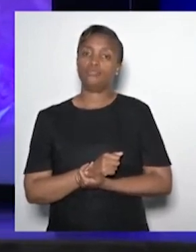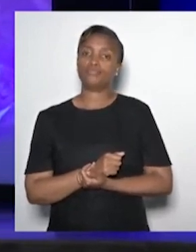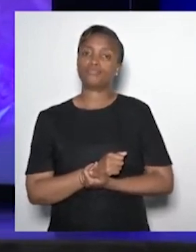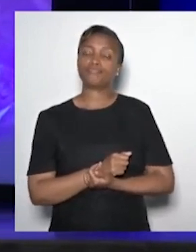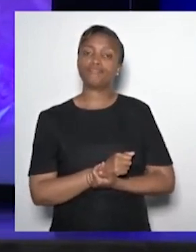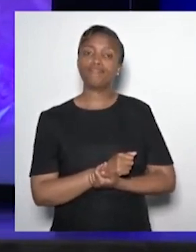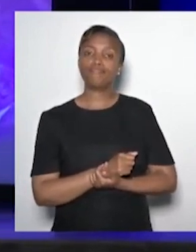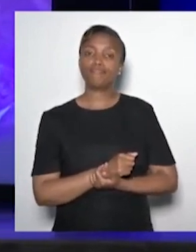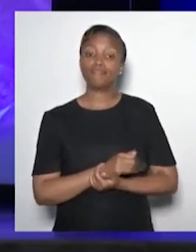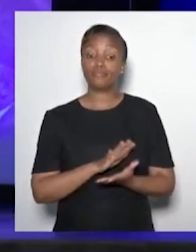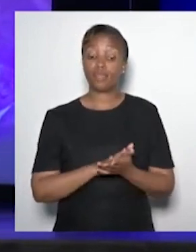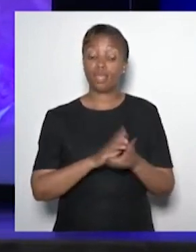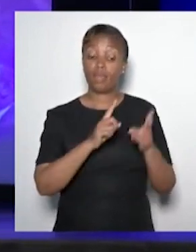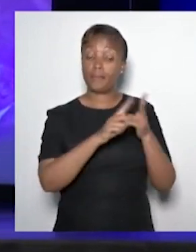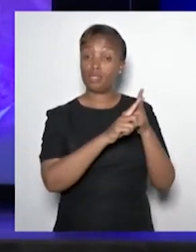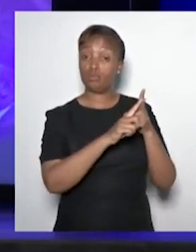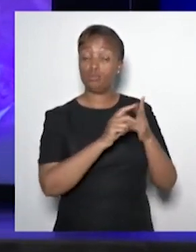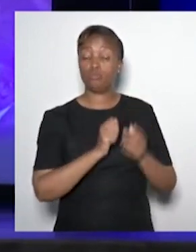And number two,